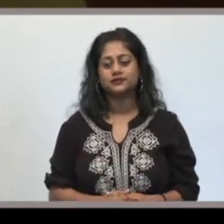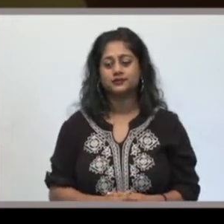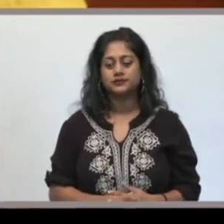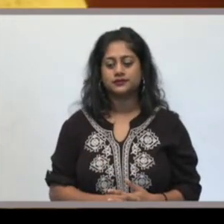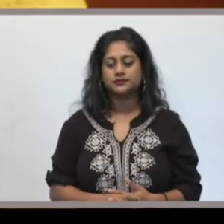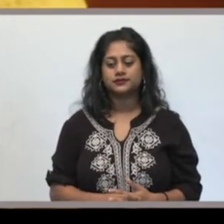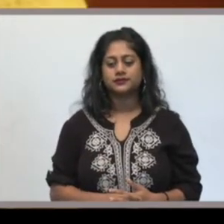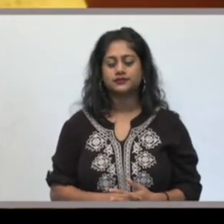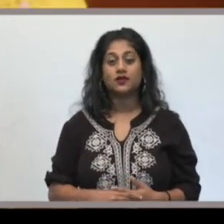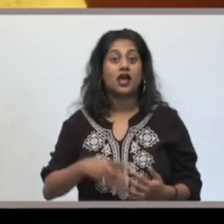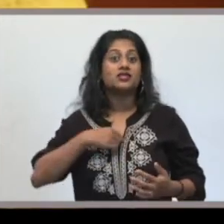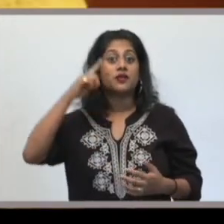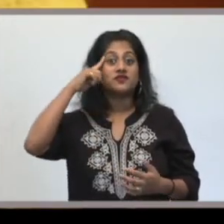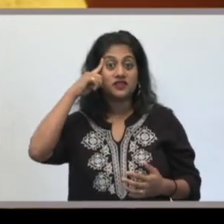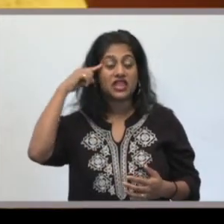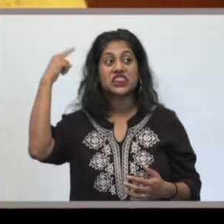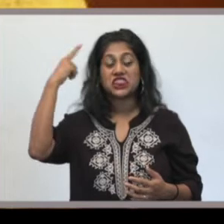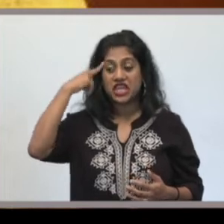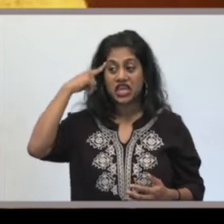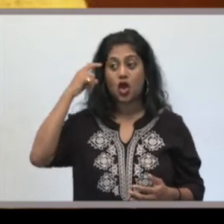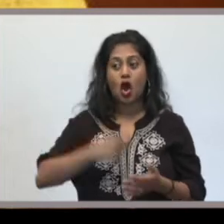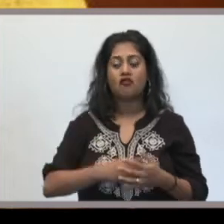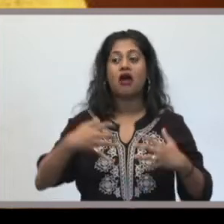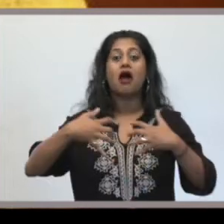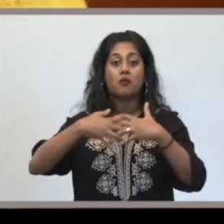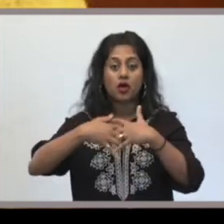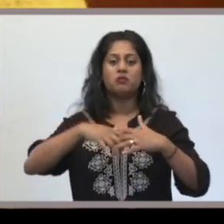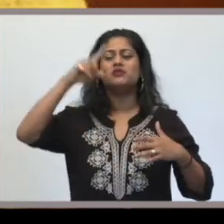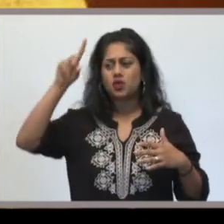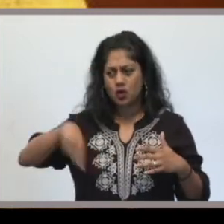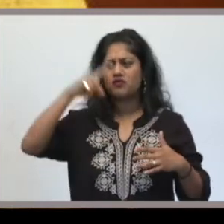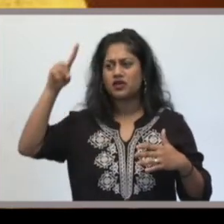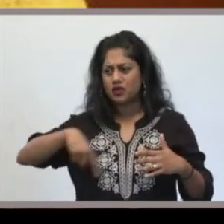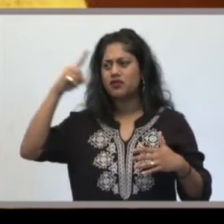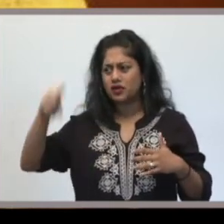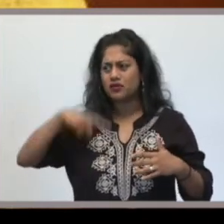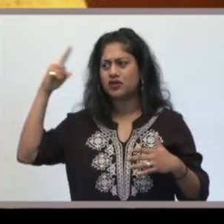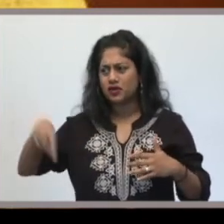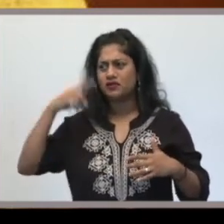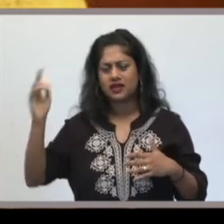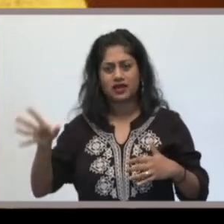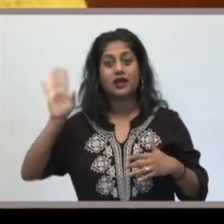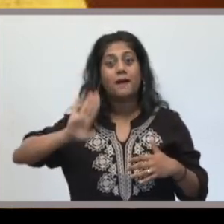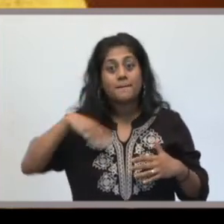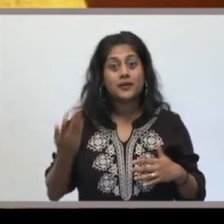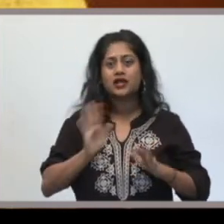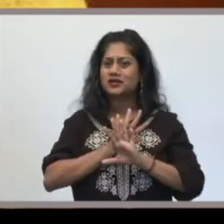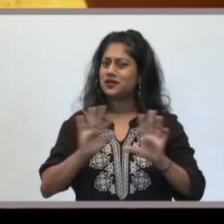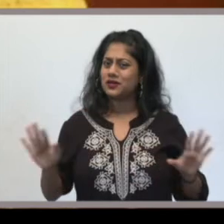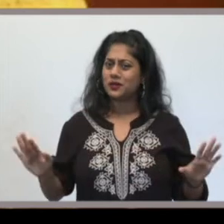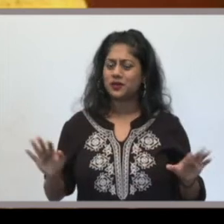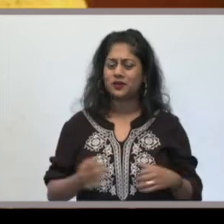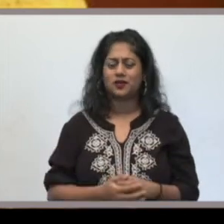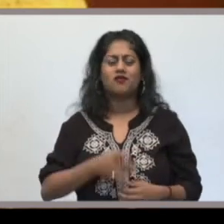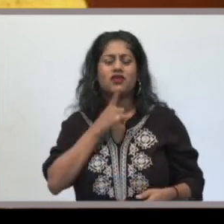mean by that? They go over and over and over again, this one hurt in their minds. They torture themselves by